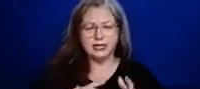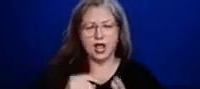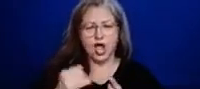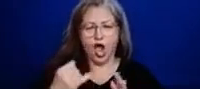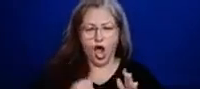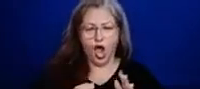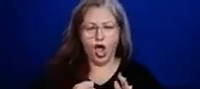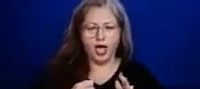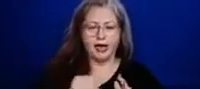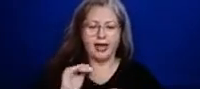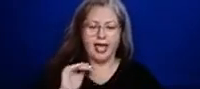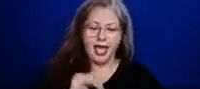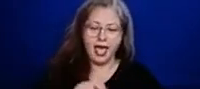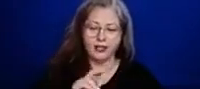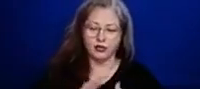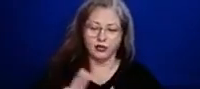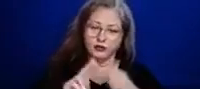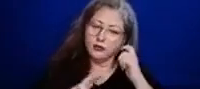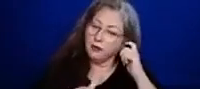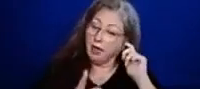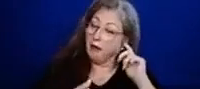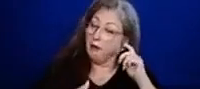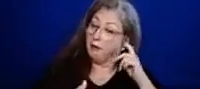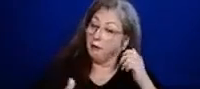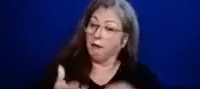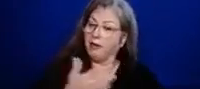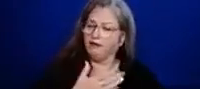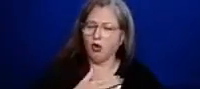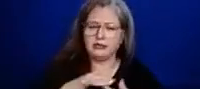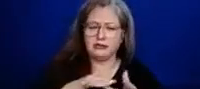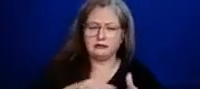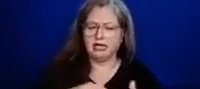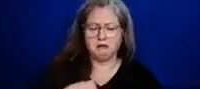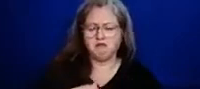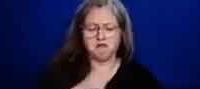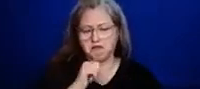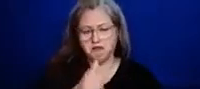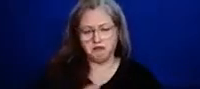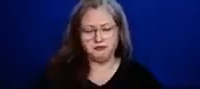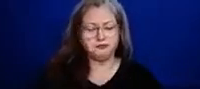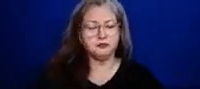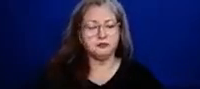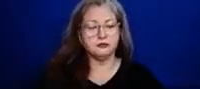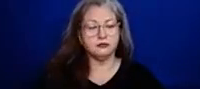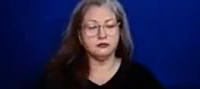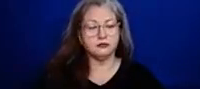you know, in the university. Before that, I didn't study art. So